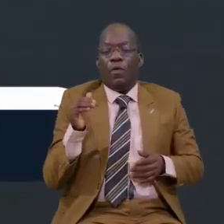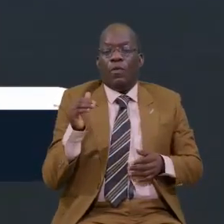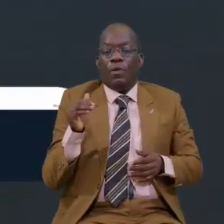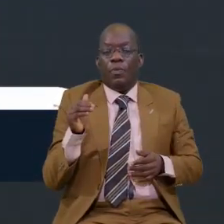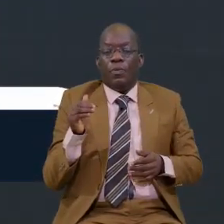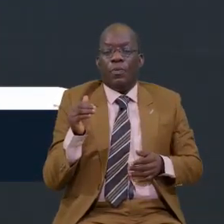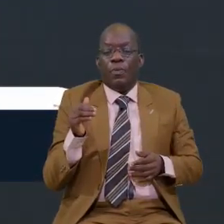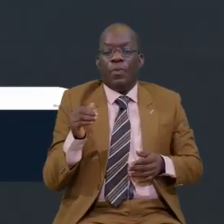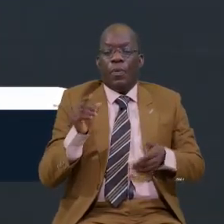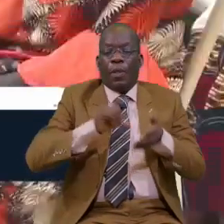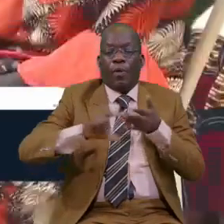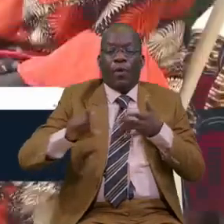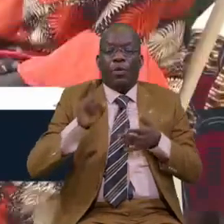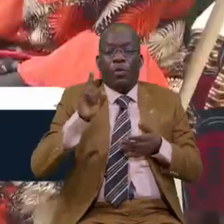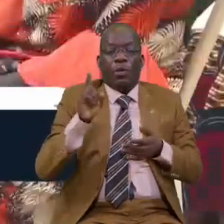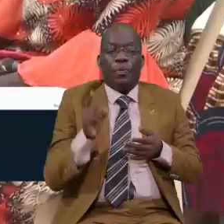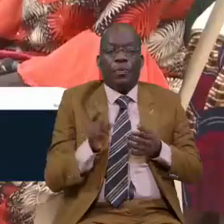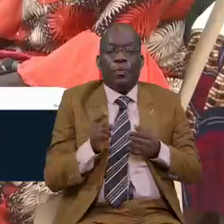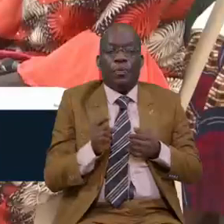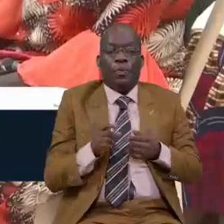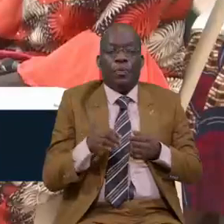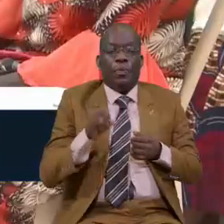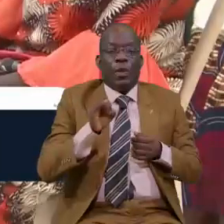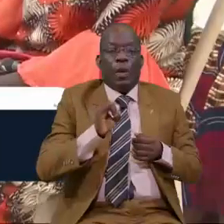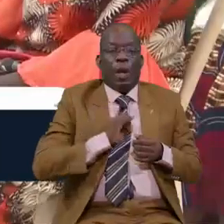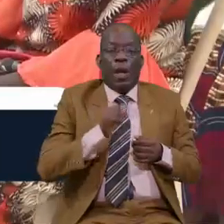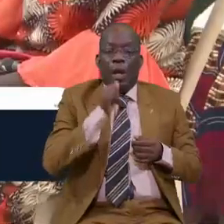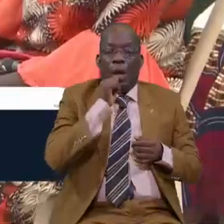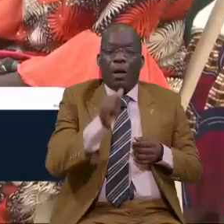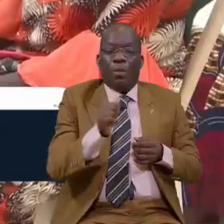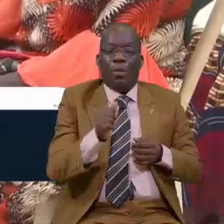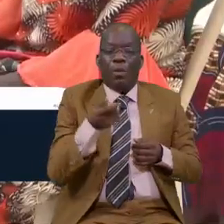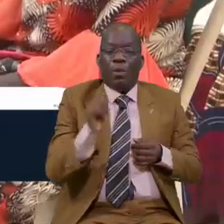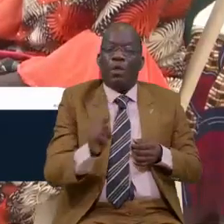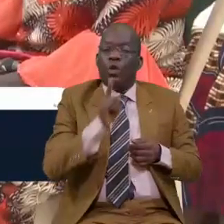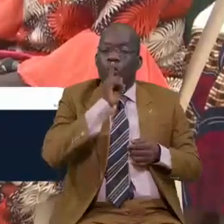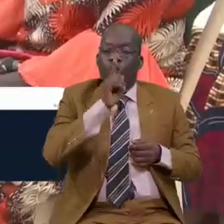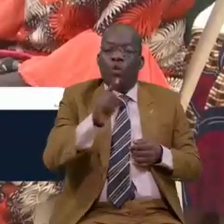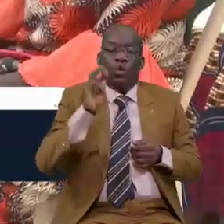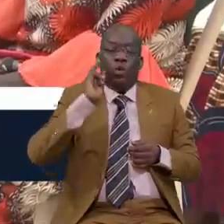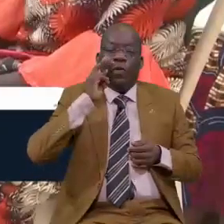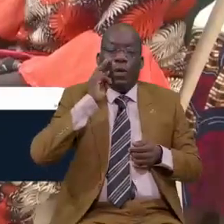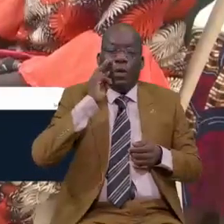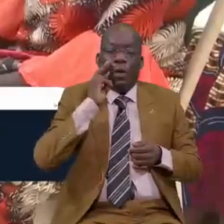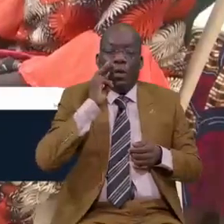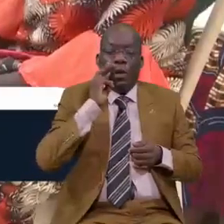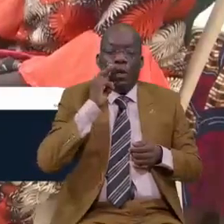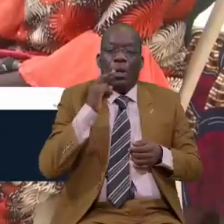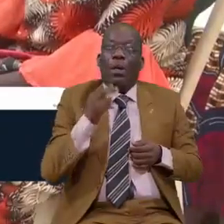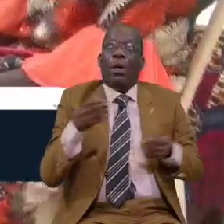verse 1, I am the true vine. There he introduces